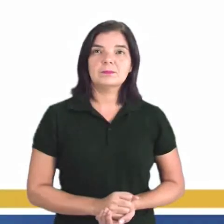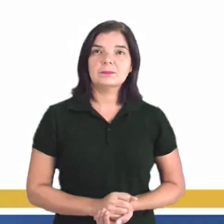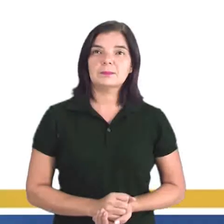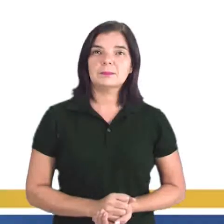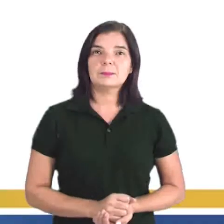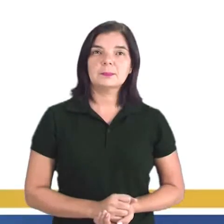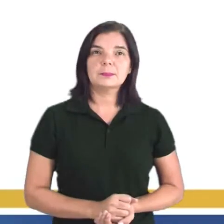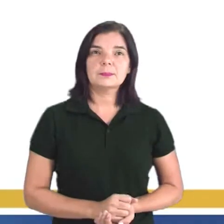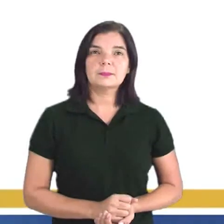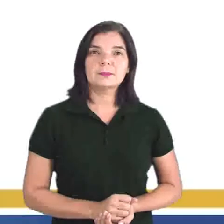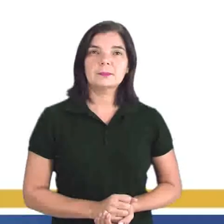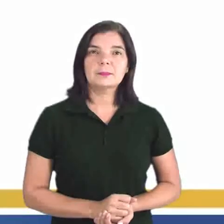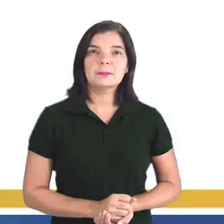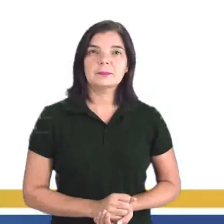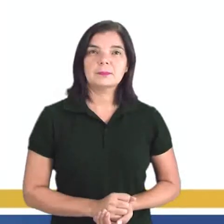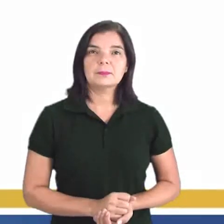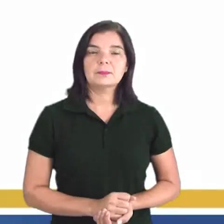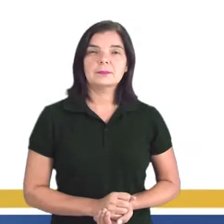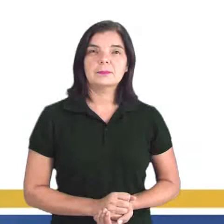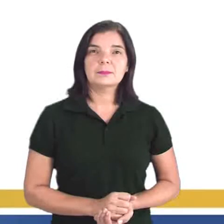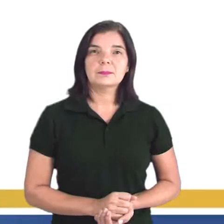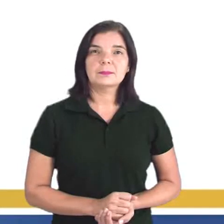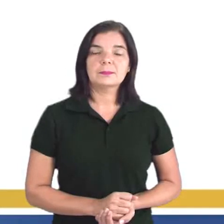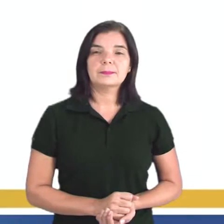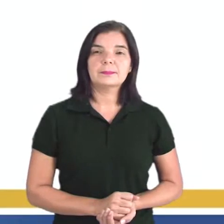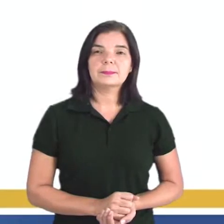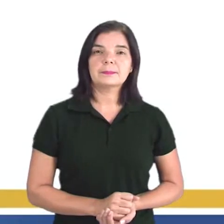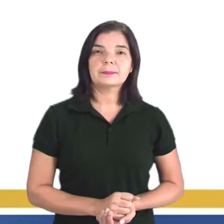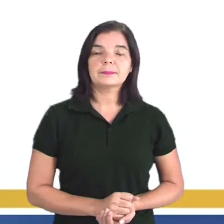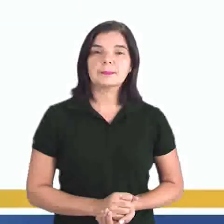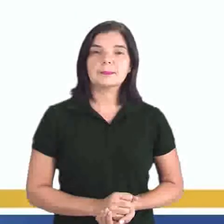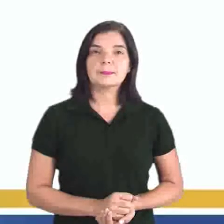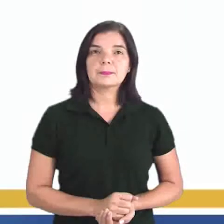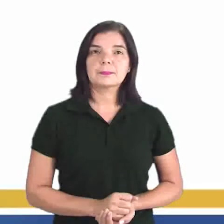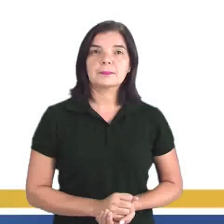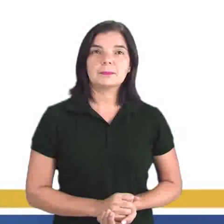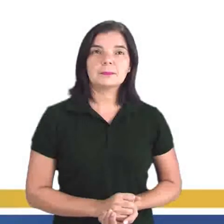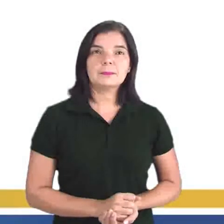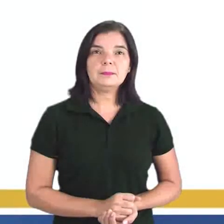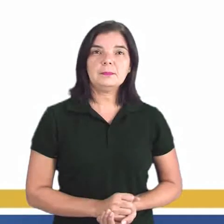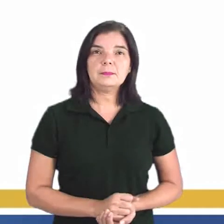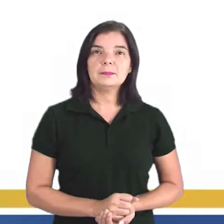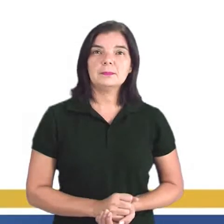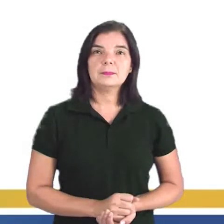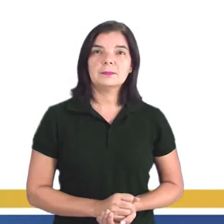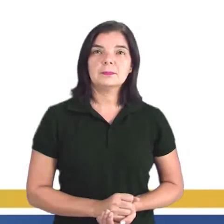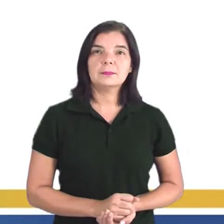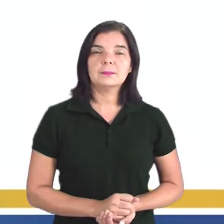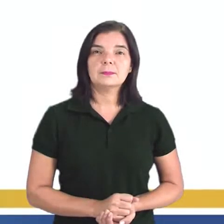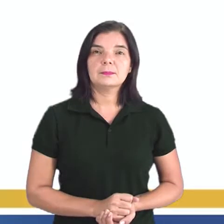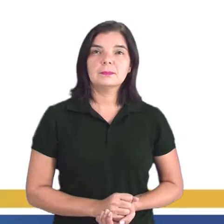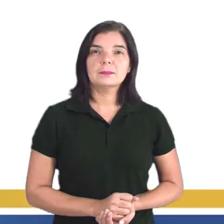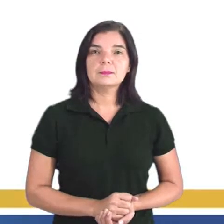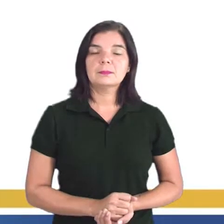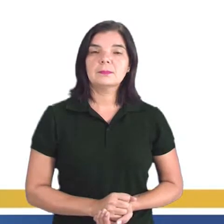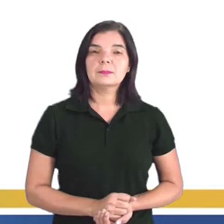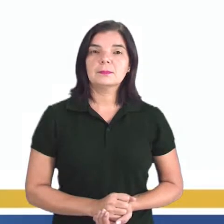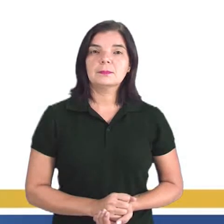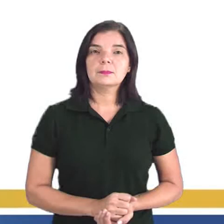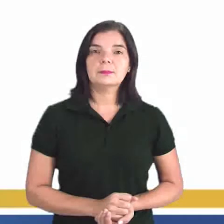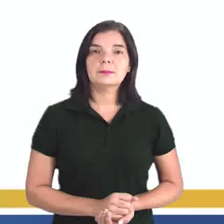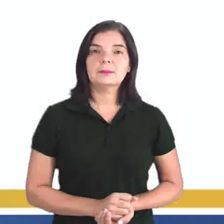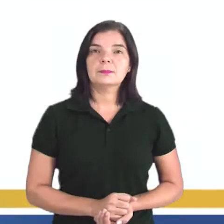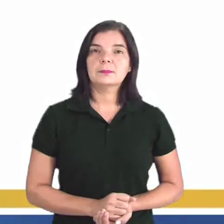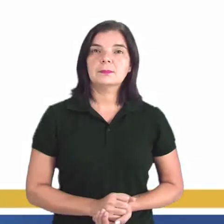the common cold to more serious diseases. How to seek medical attention? If you are